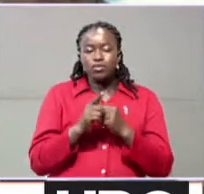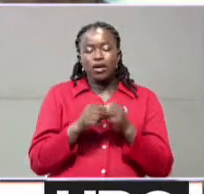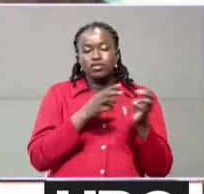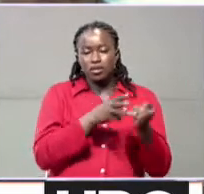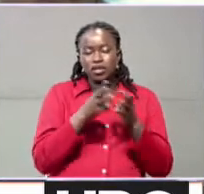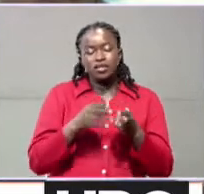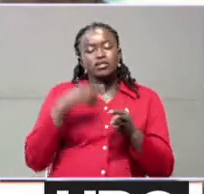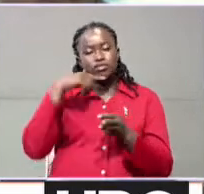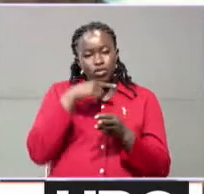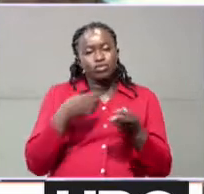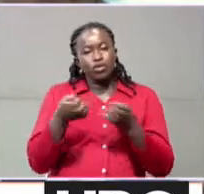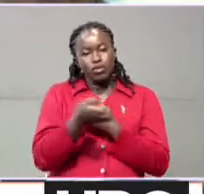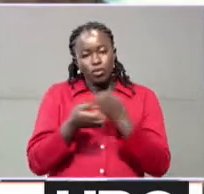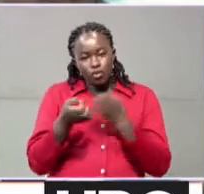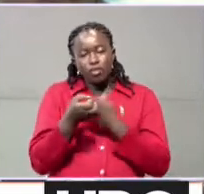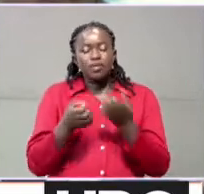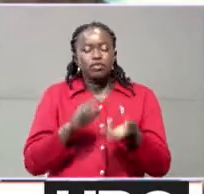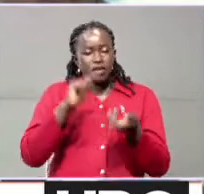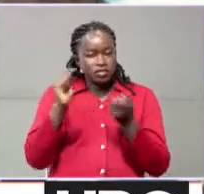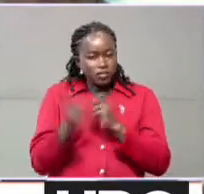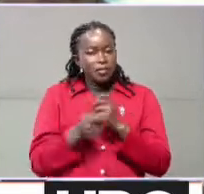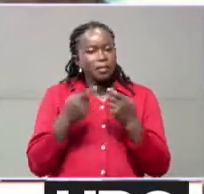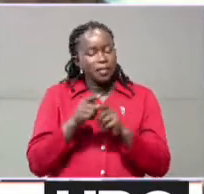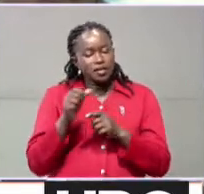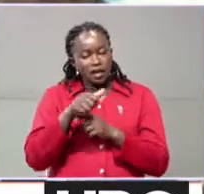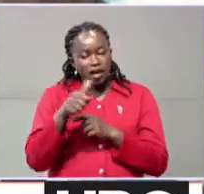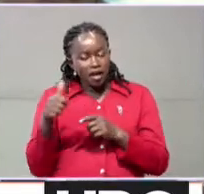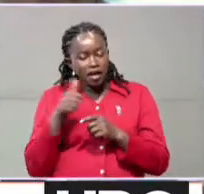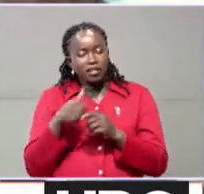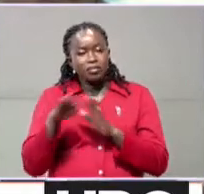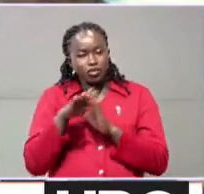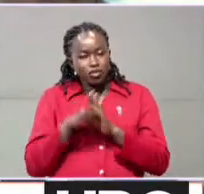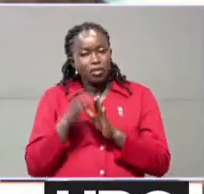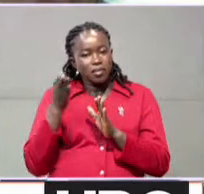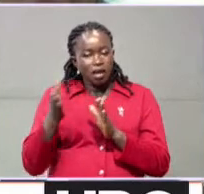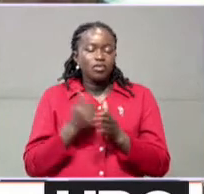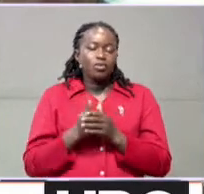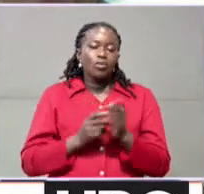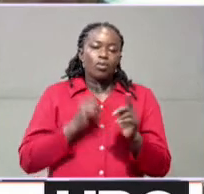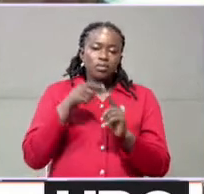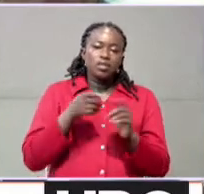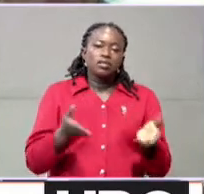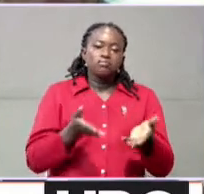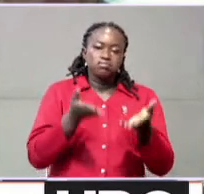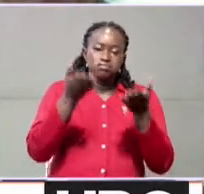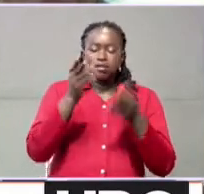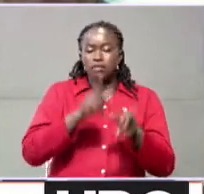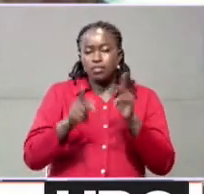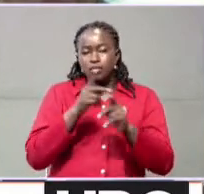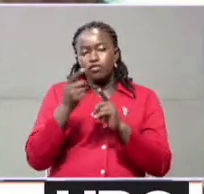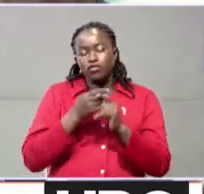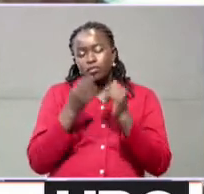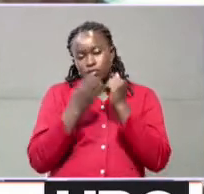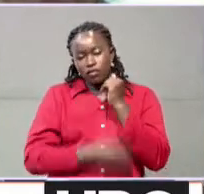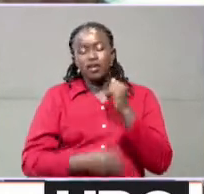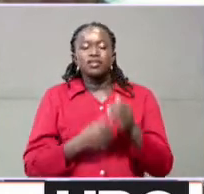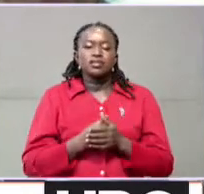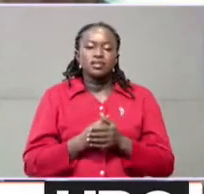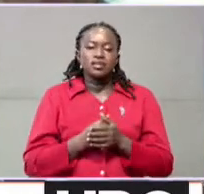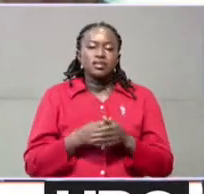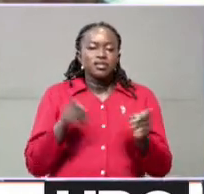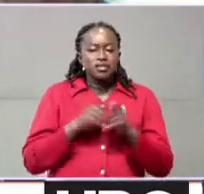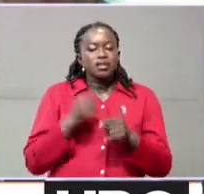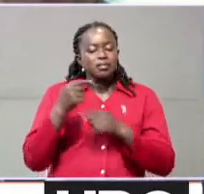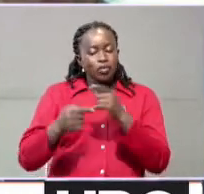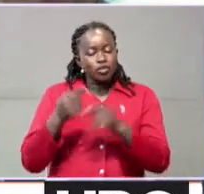transformation there are still other interventions aimed at uplifting citizens out of poverty which are still